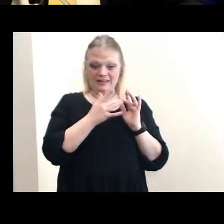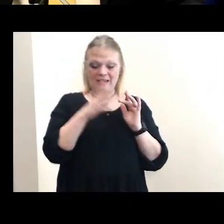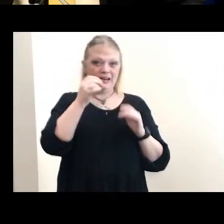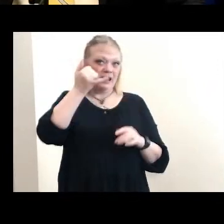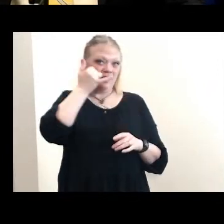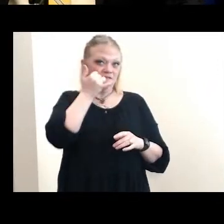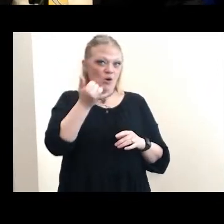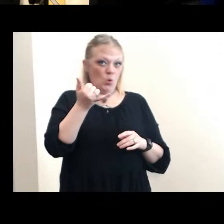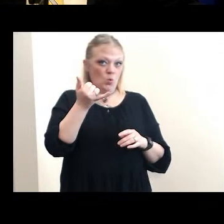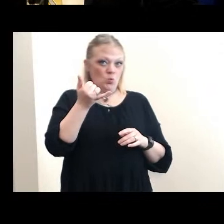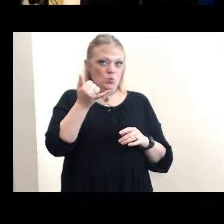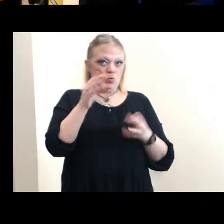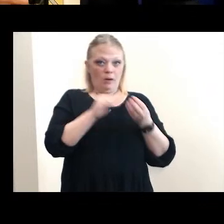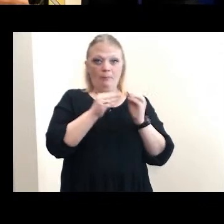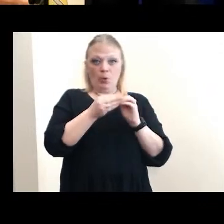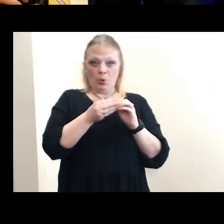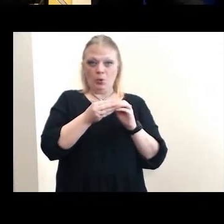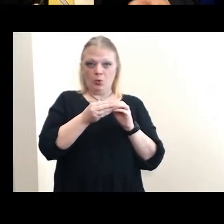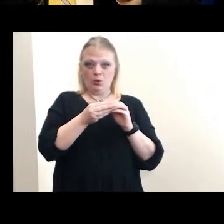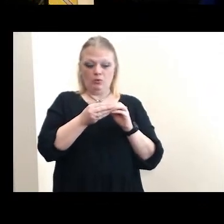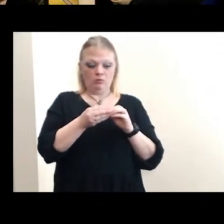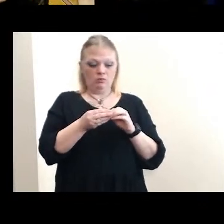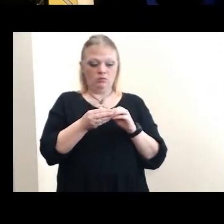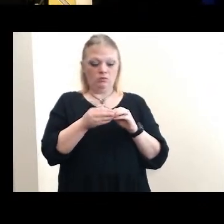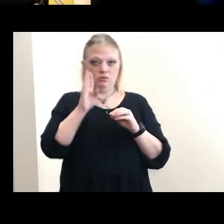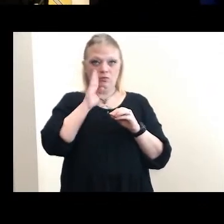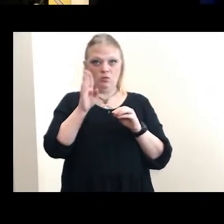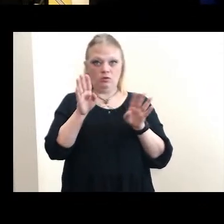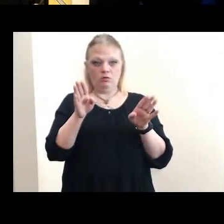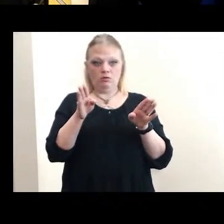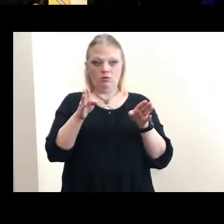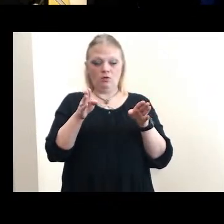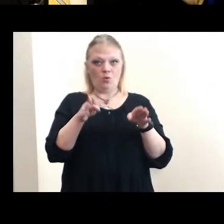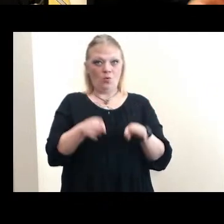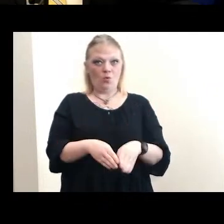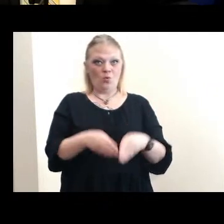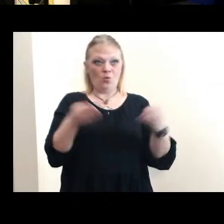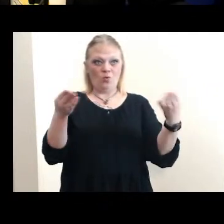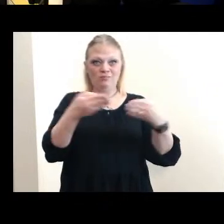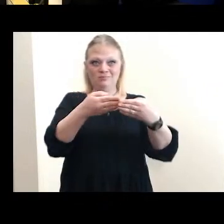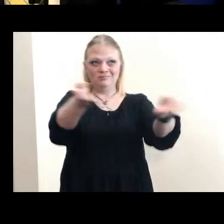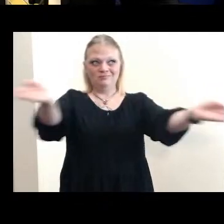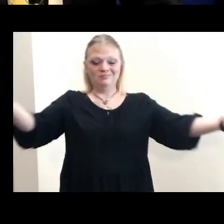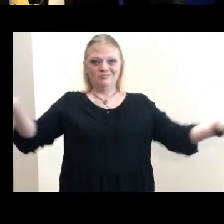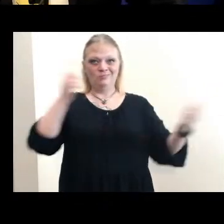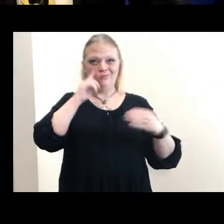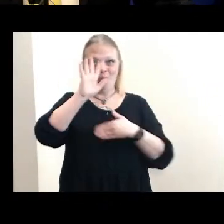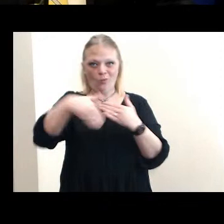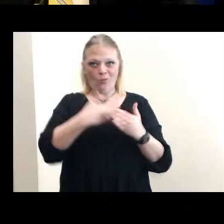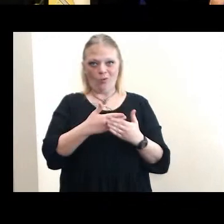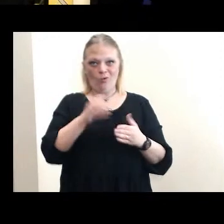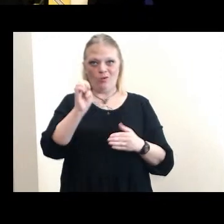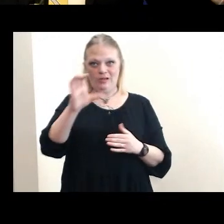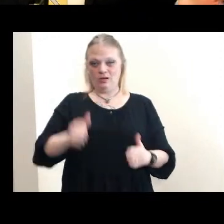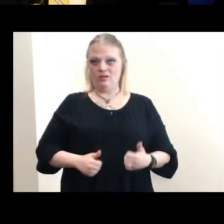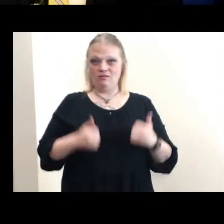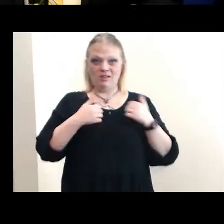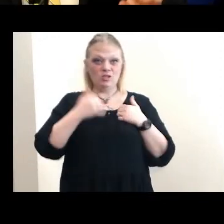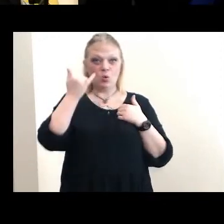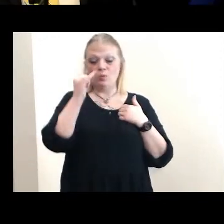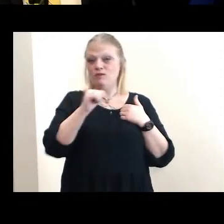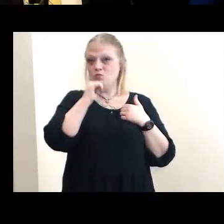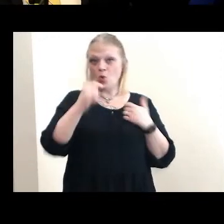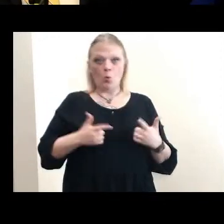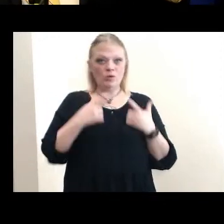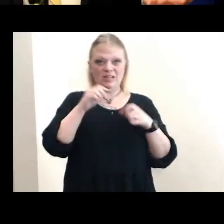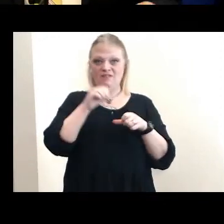phone call number will then open up for all Erie County residents. So if you do not live in those zip codes